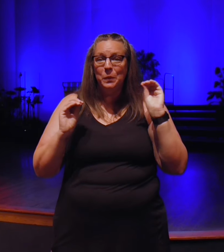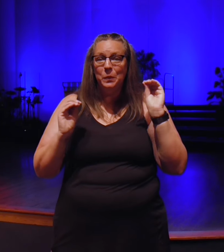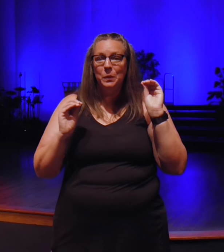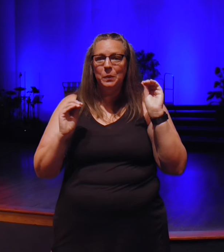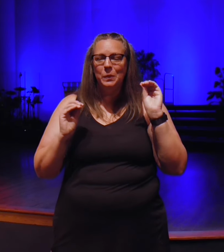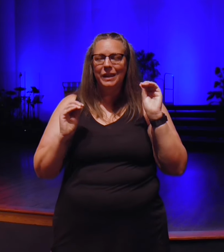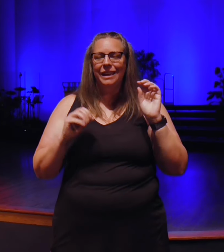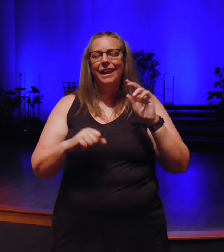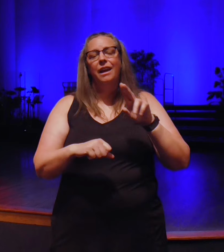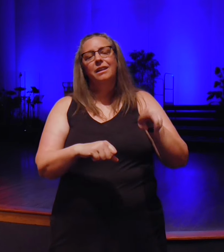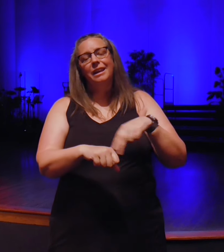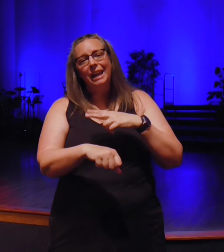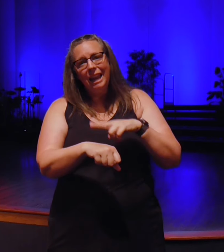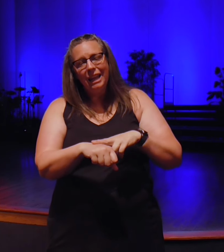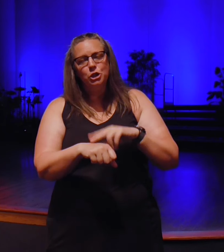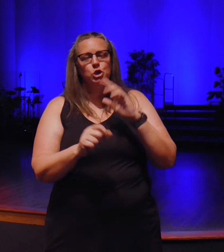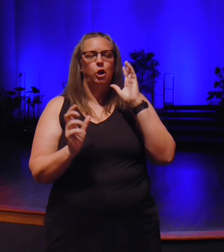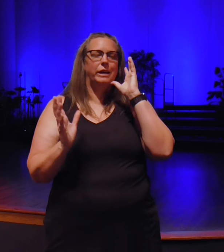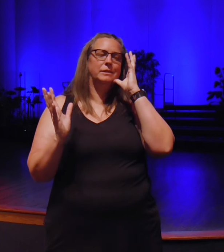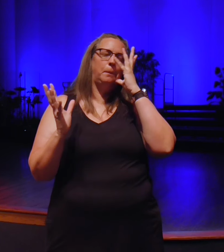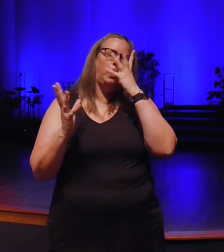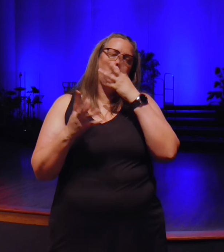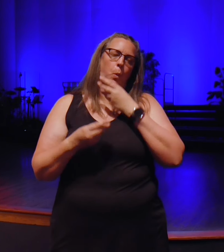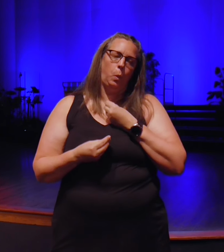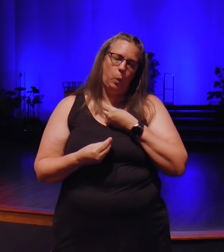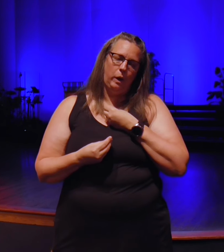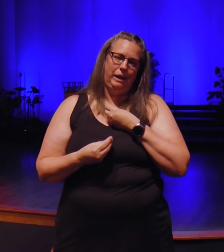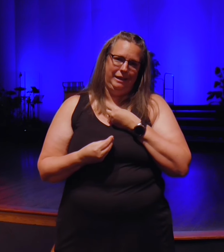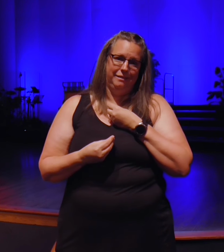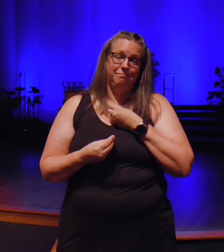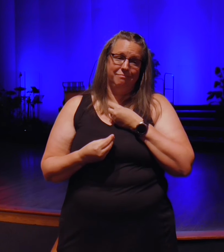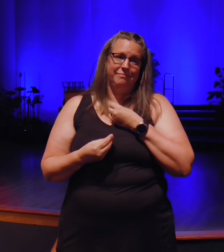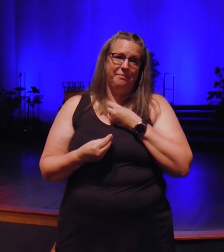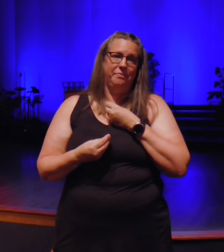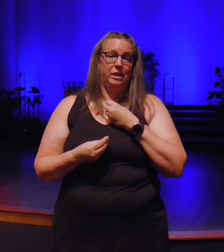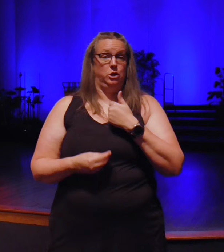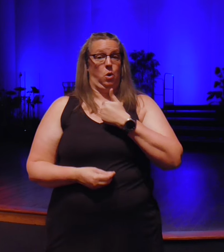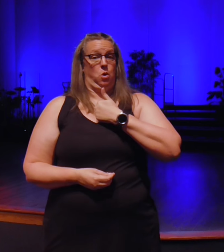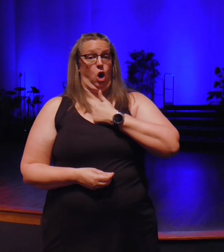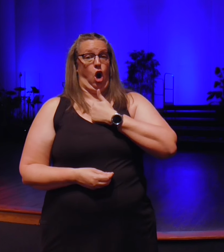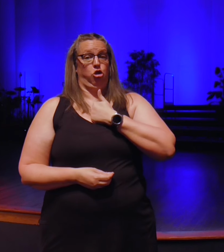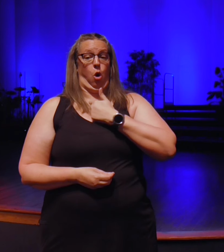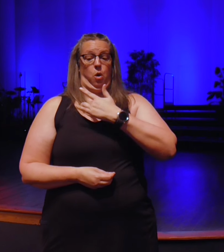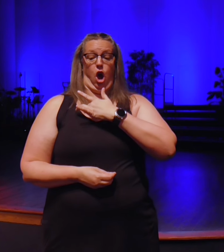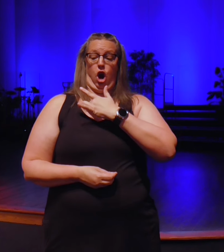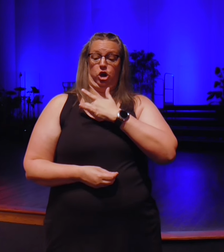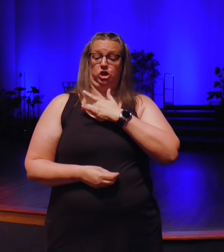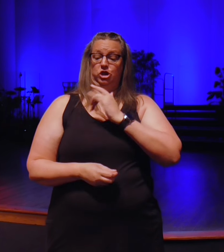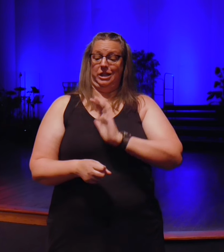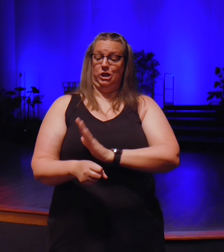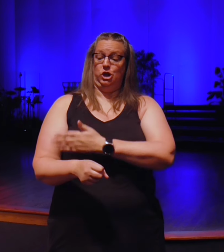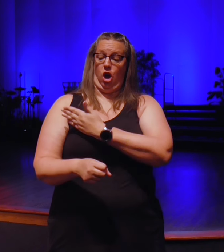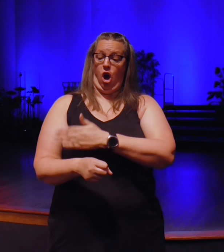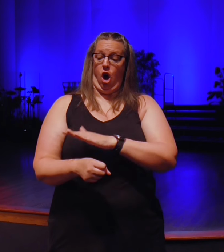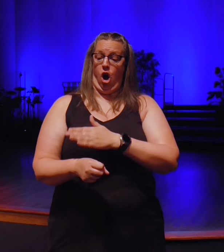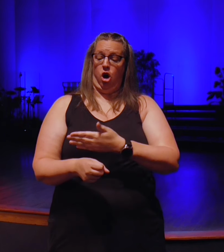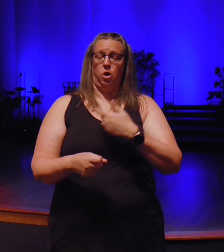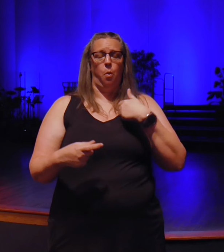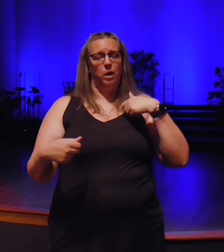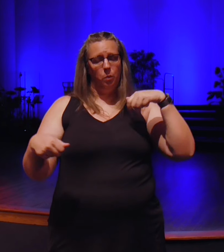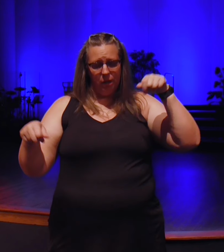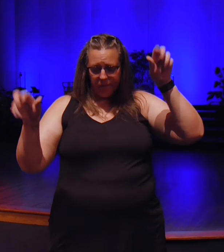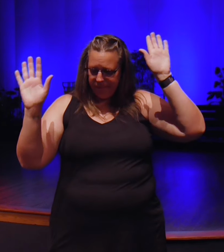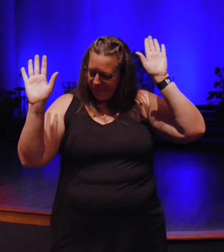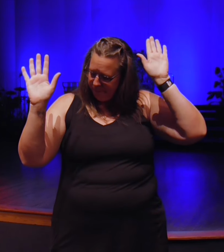Nature is this beautiful listening, and we hear our own heart song when we give in to